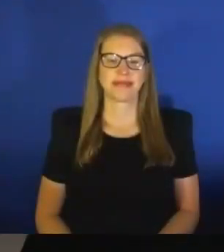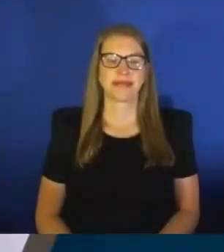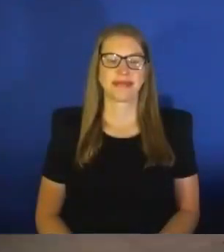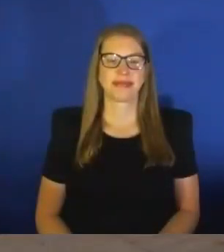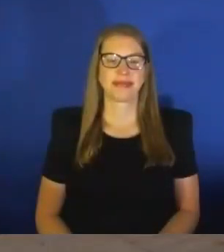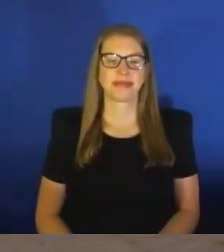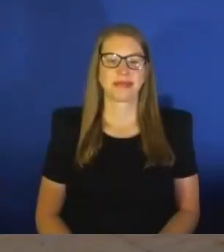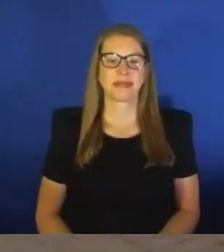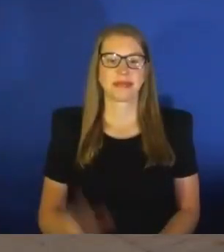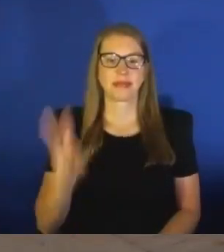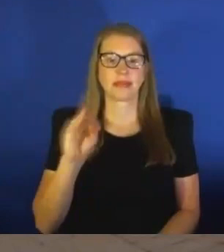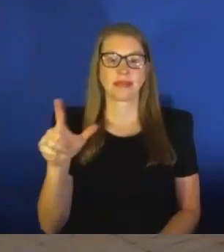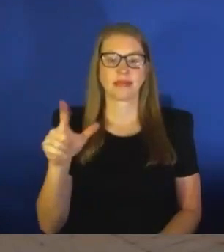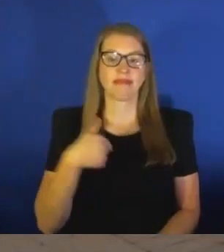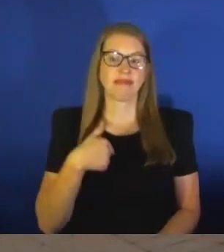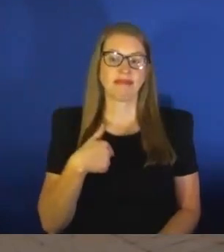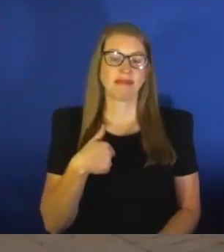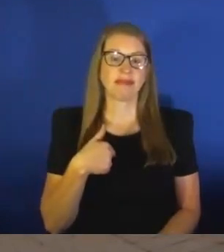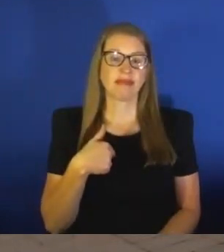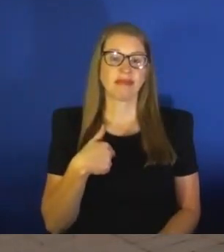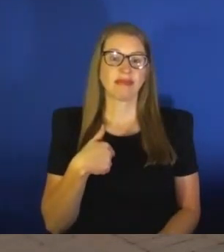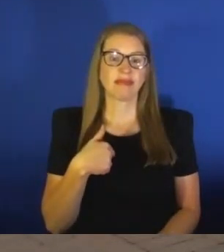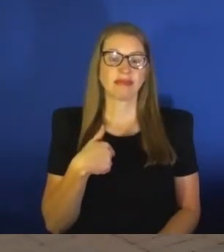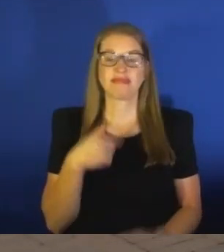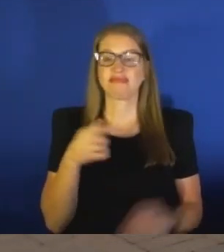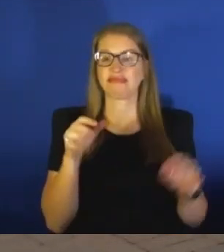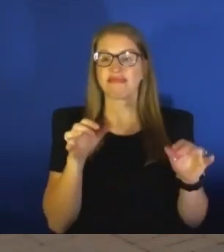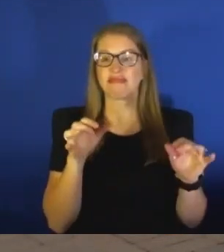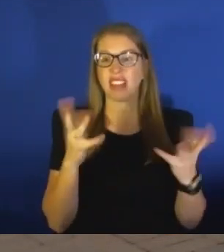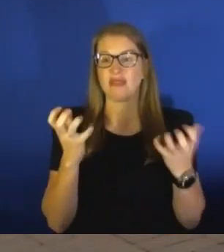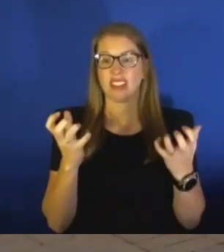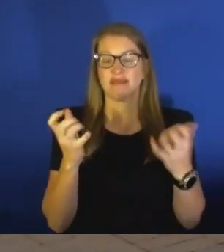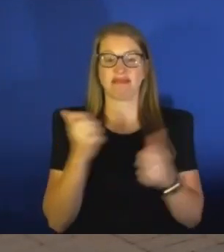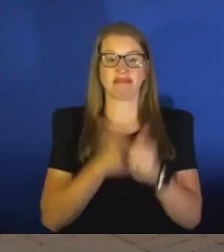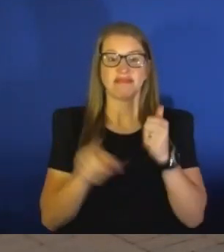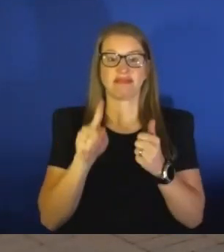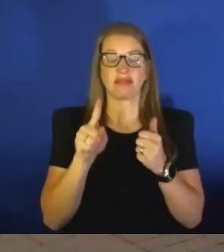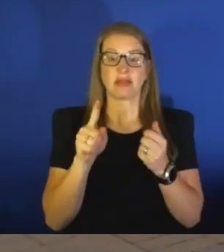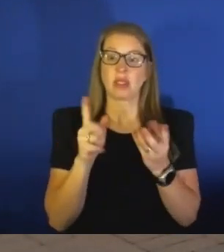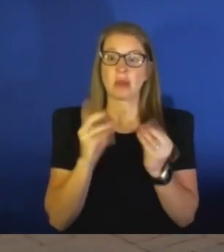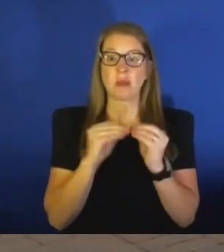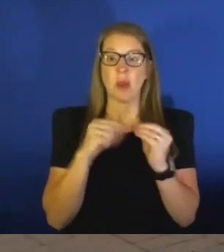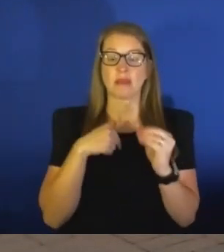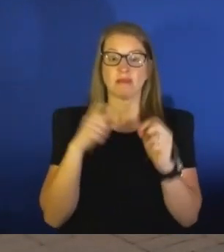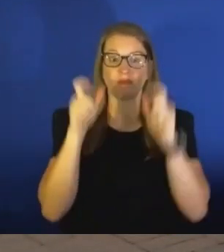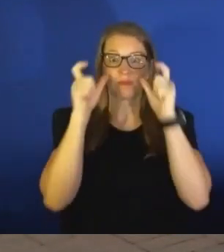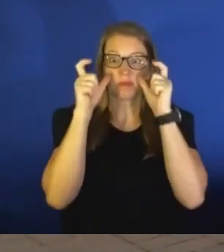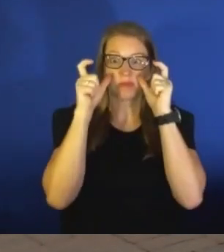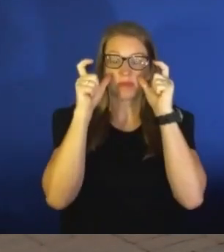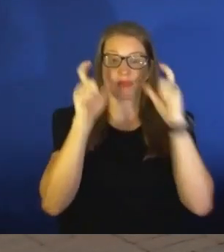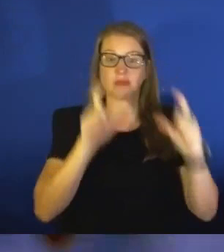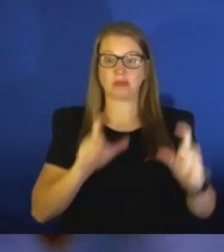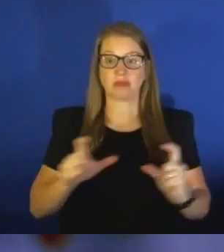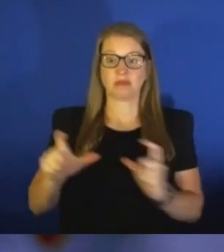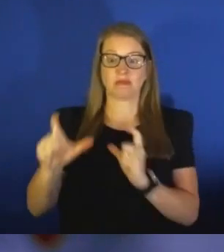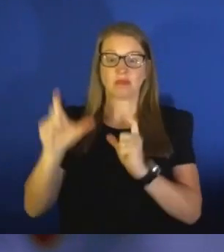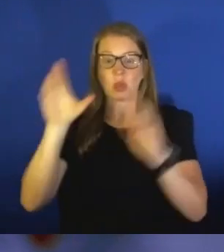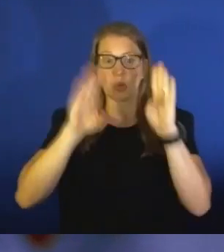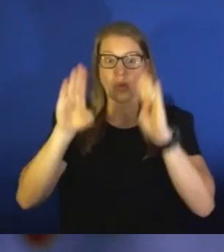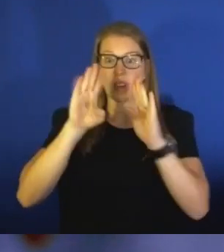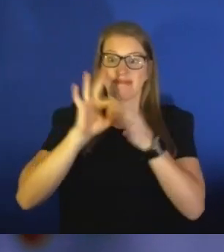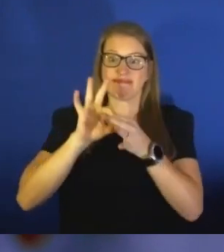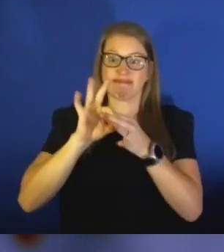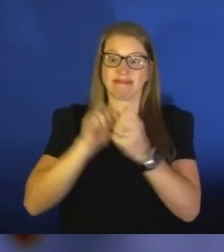Well, like everybody, the longer I lay awake, the more my brain starts whirring around.